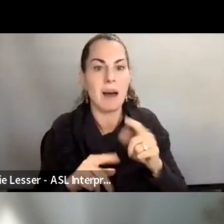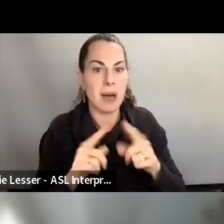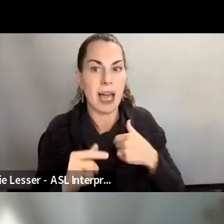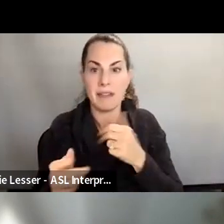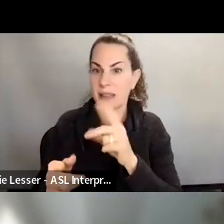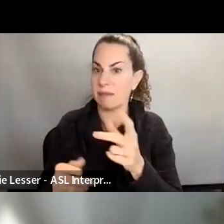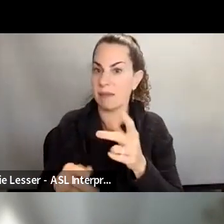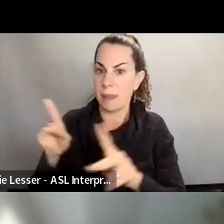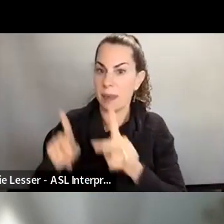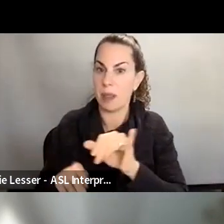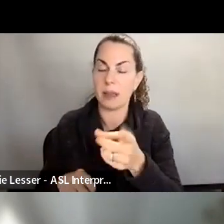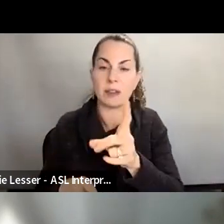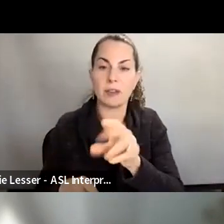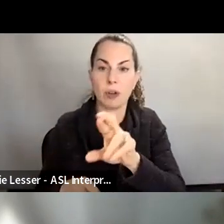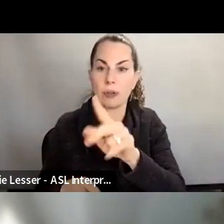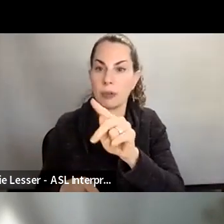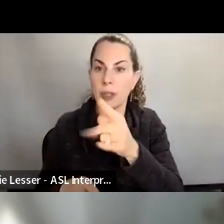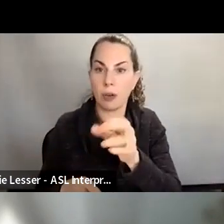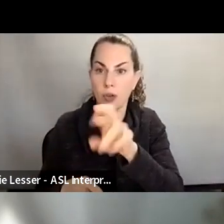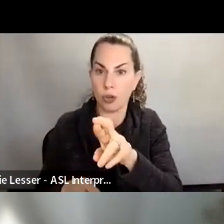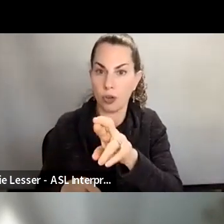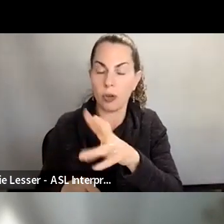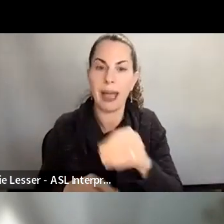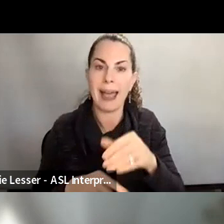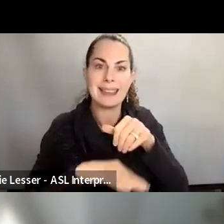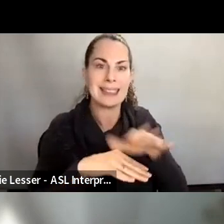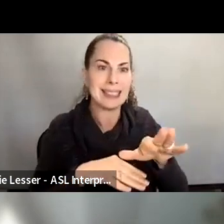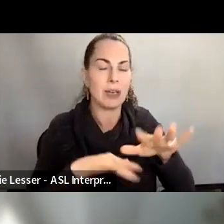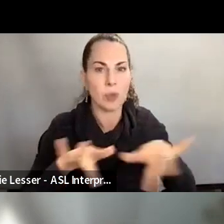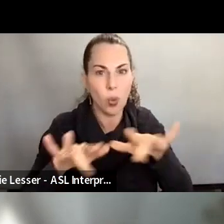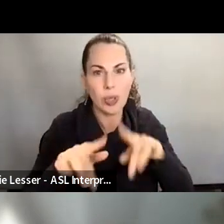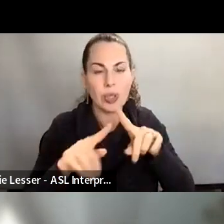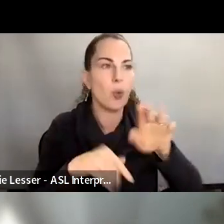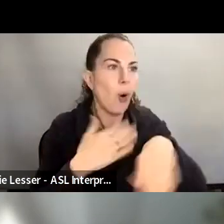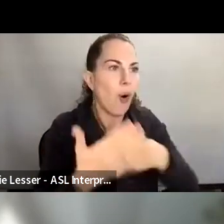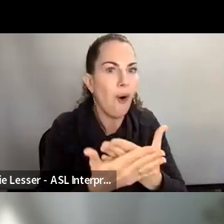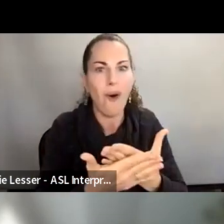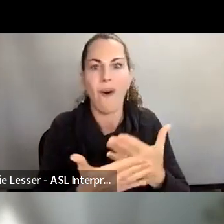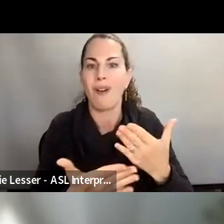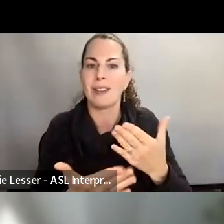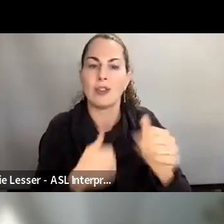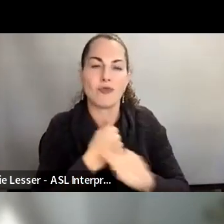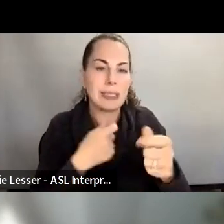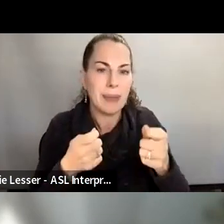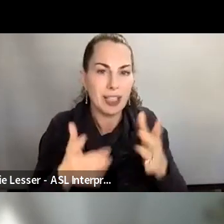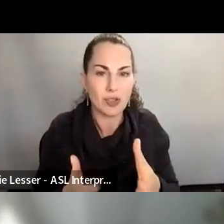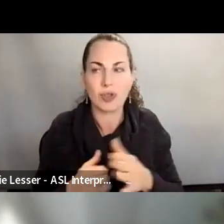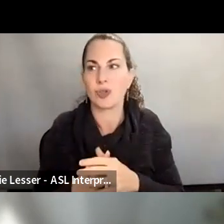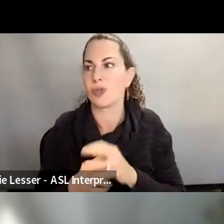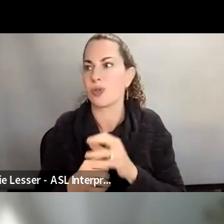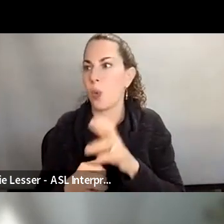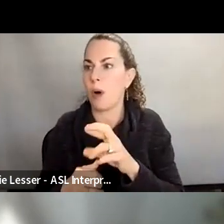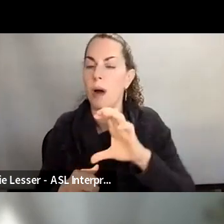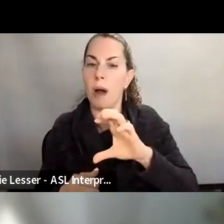like this, and then sending the recordings to all of your risk managers, all of your compliance folks, hello folks, and then to your